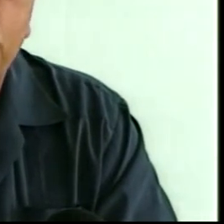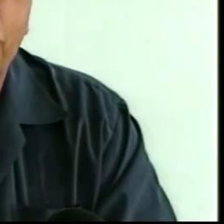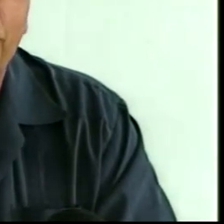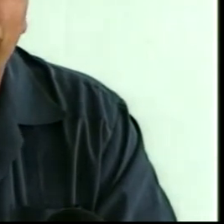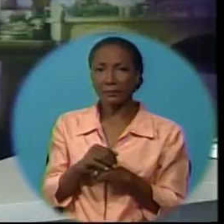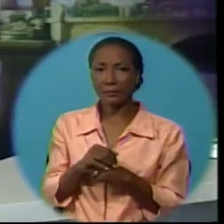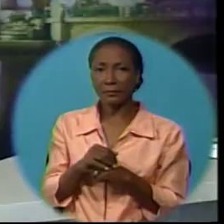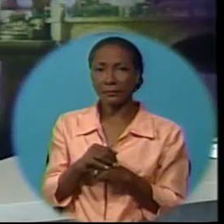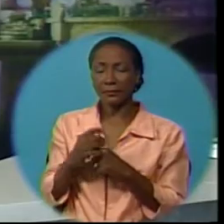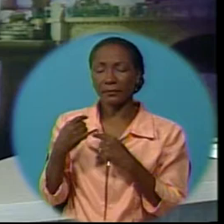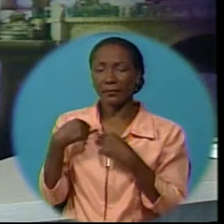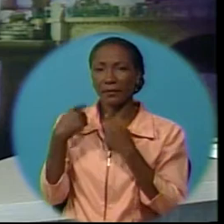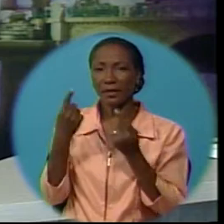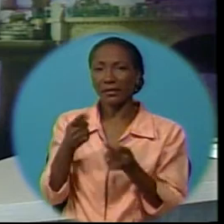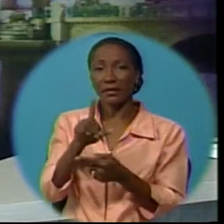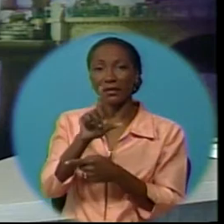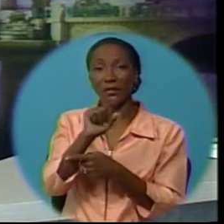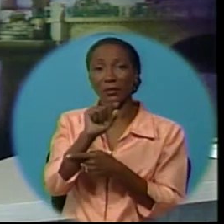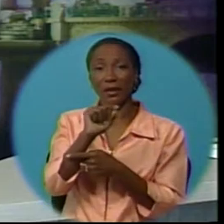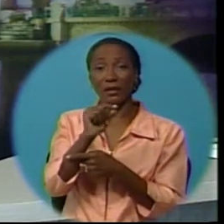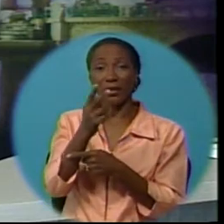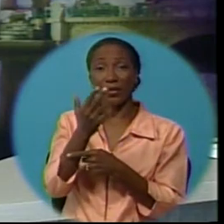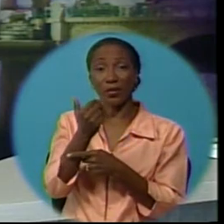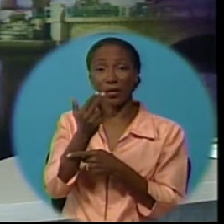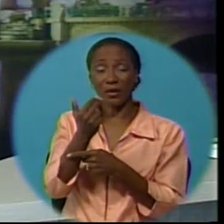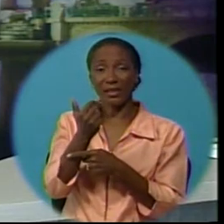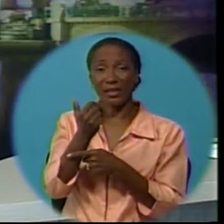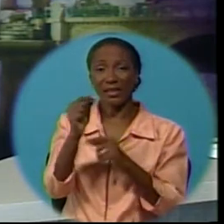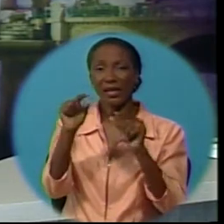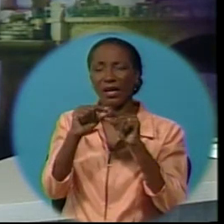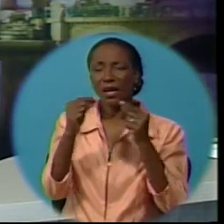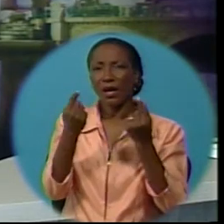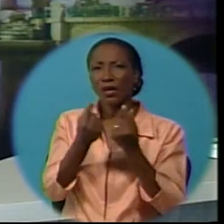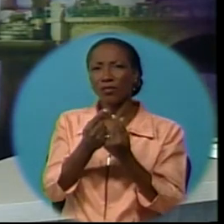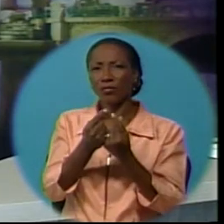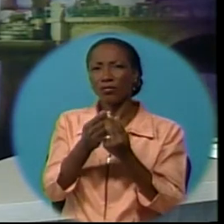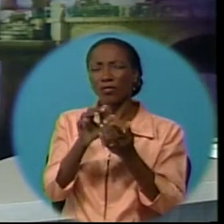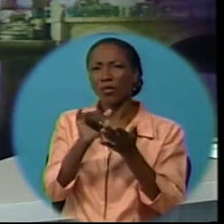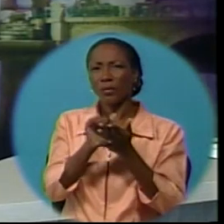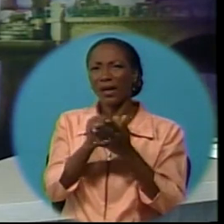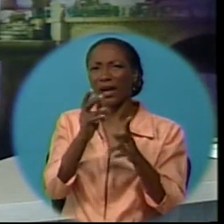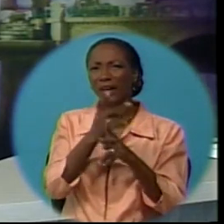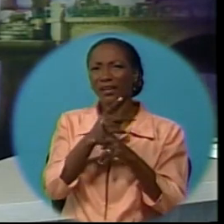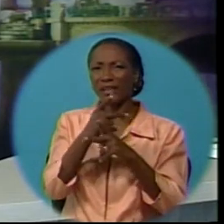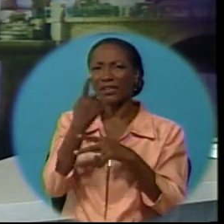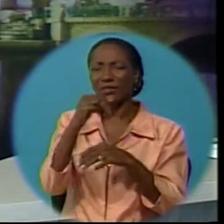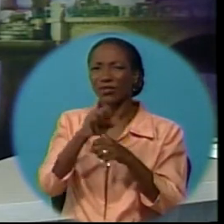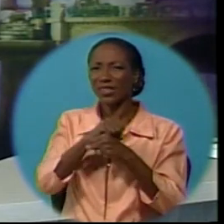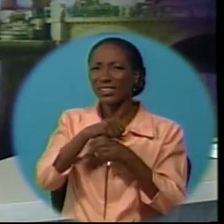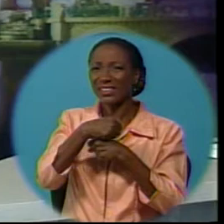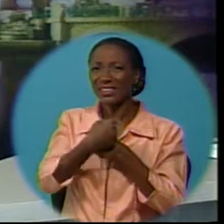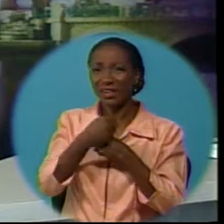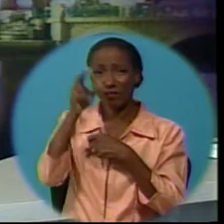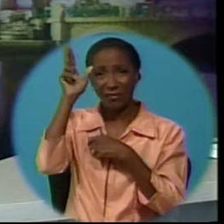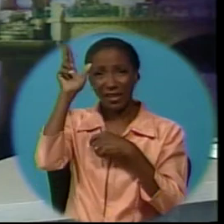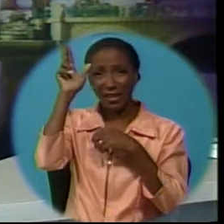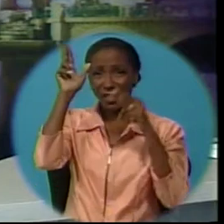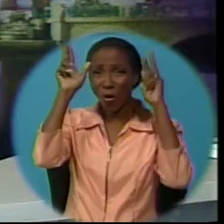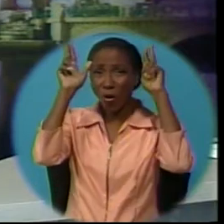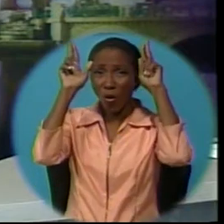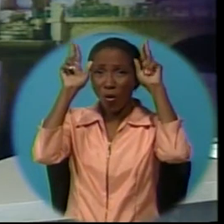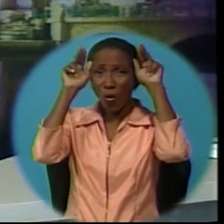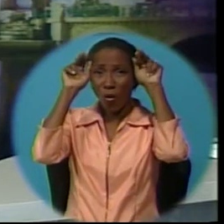and St. Lucia. Since its inception in 2013, the Humane Organization for the Relief of Suffering